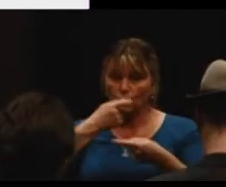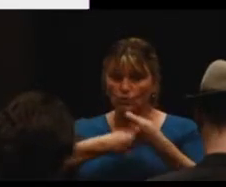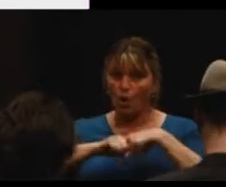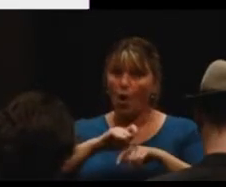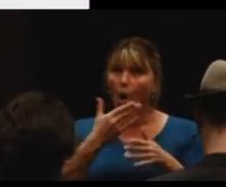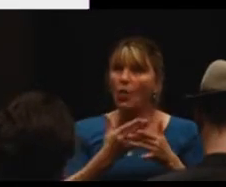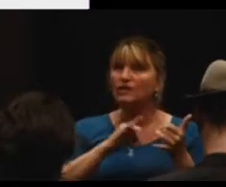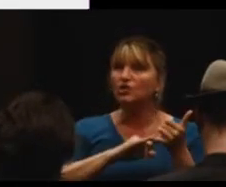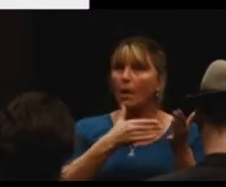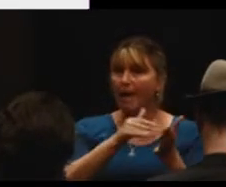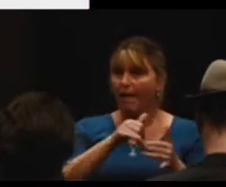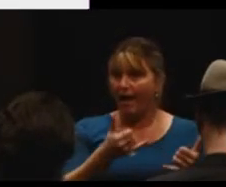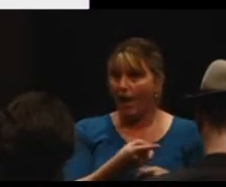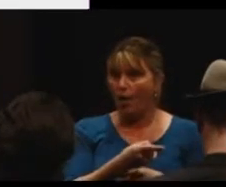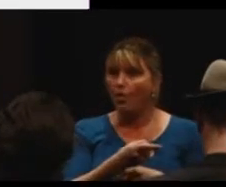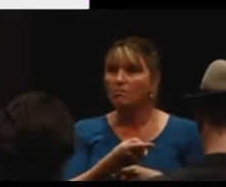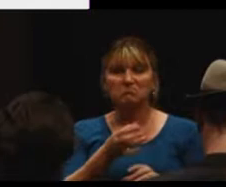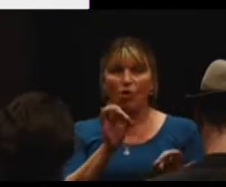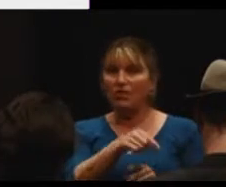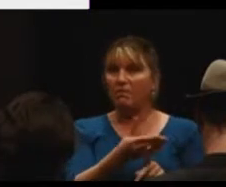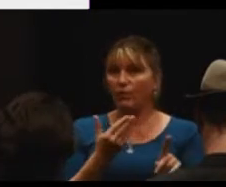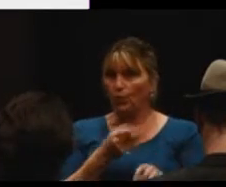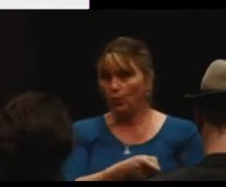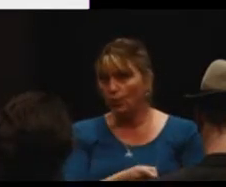market, whereas before it wasn't there.